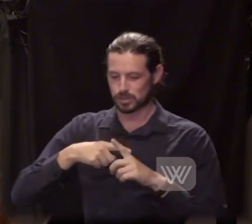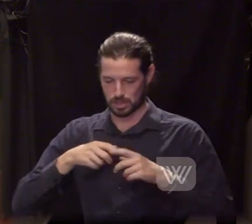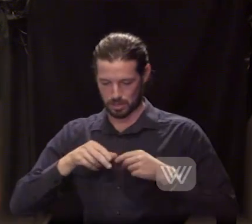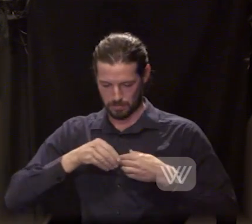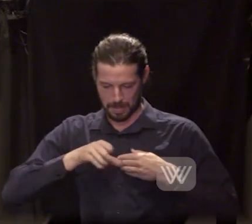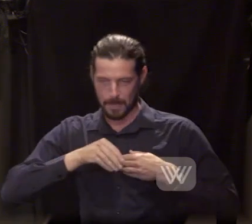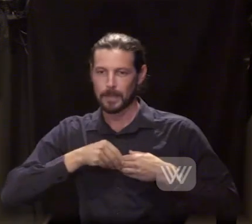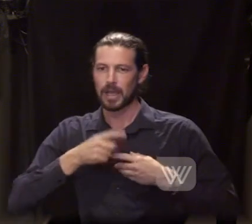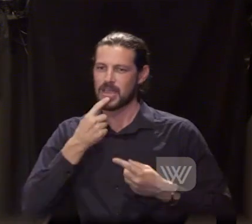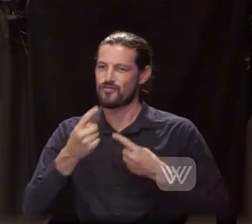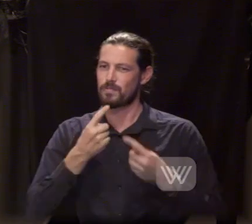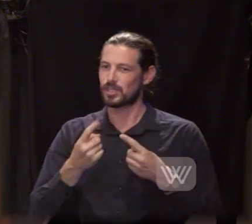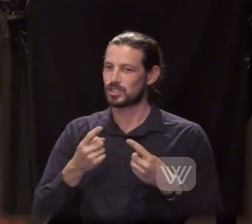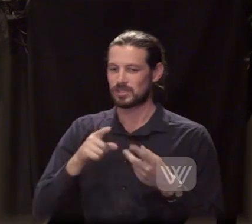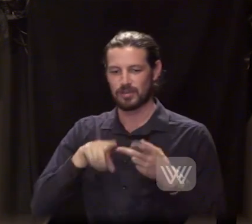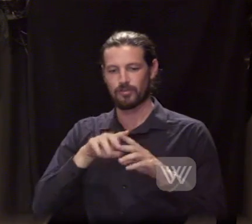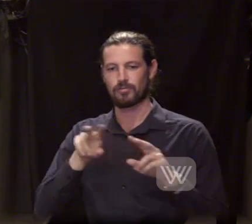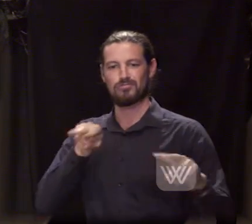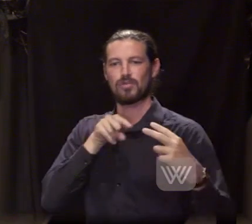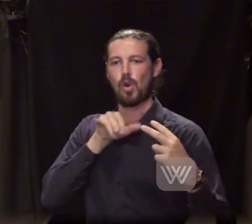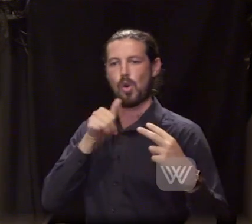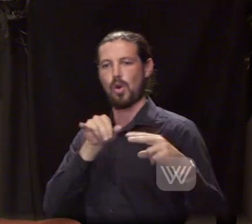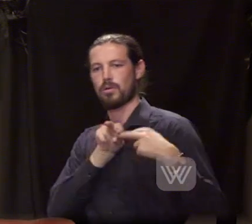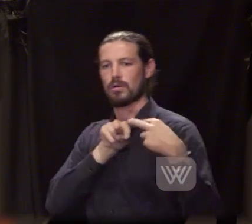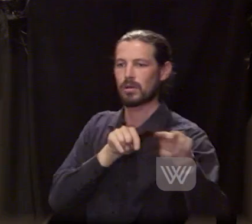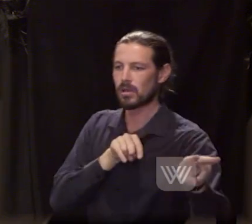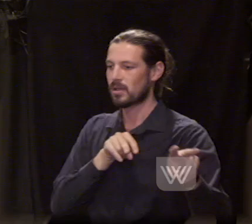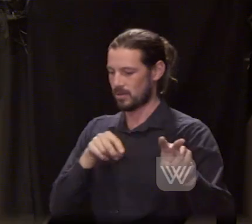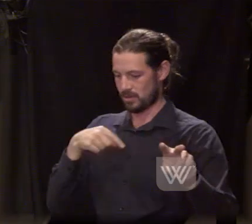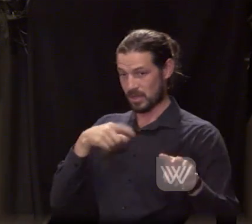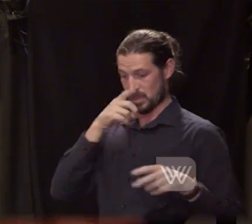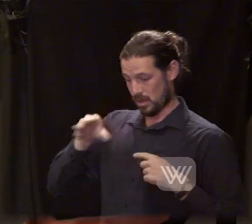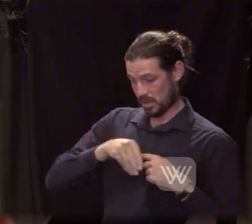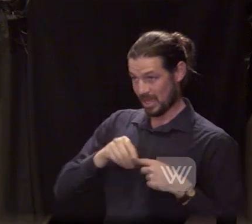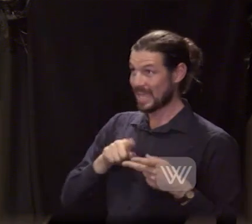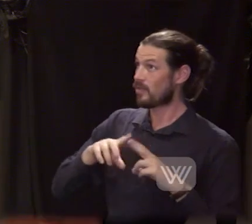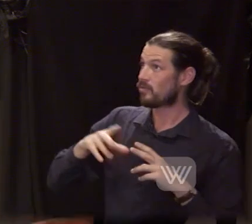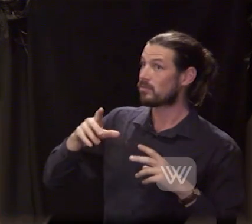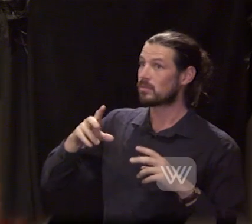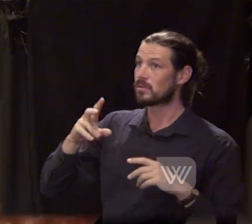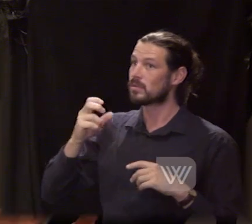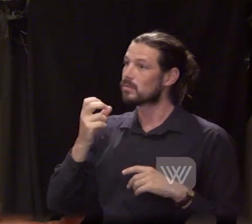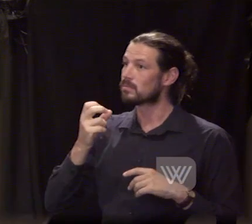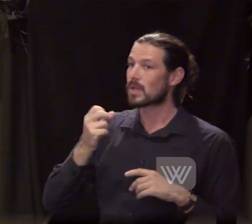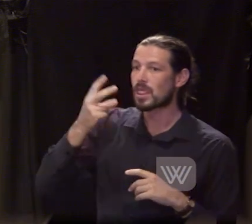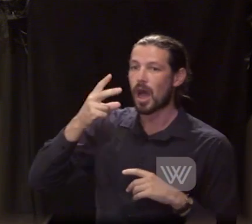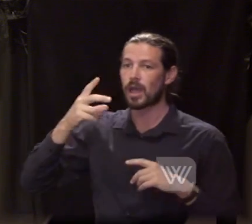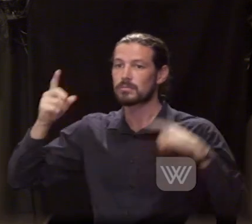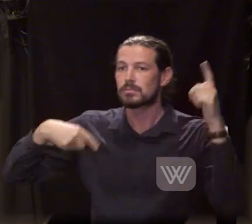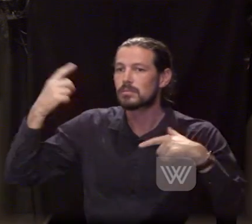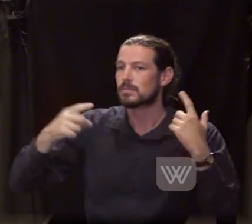conditions are this. And if it's dark and it's quiet, it means we're actually probably sleeping. But if it's light and noisy, something else is going